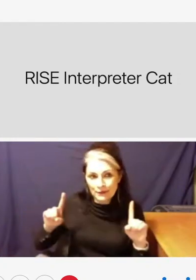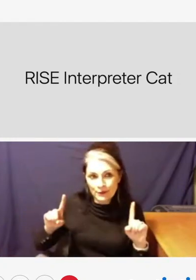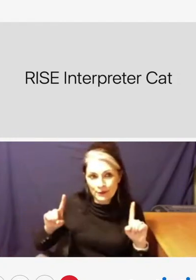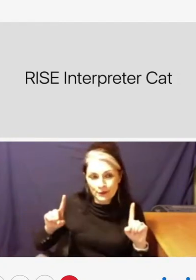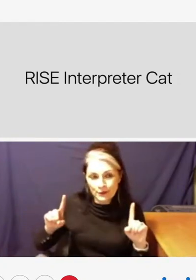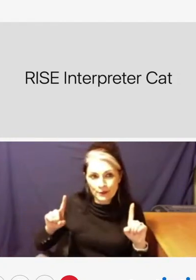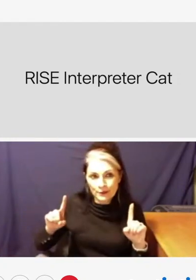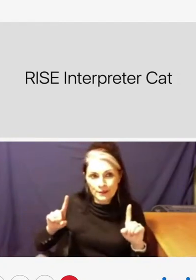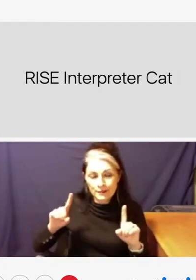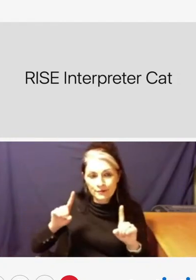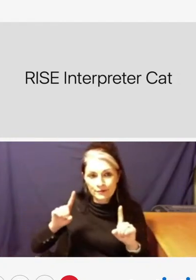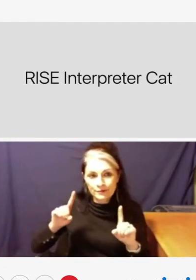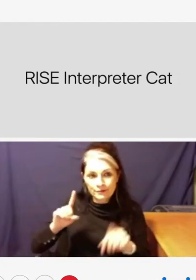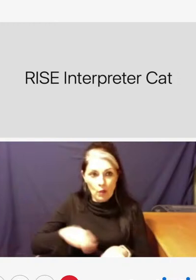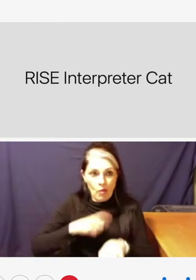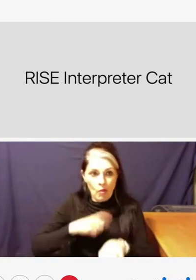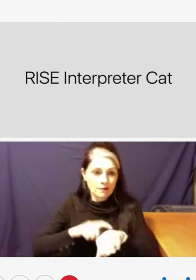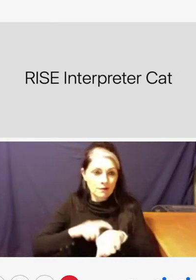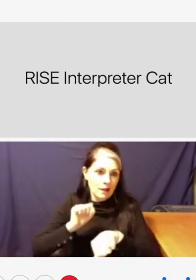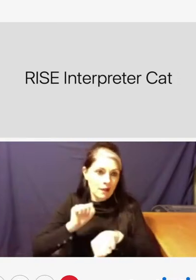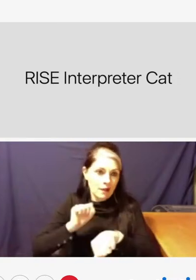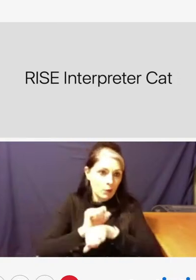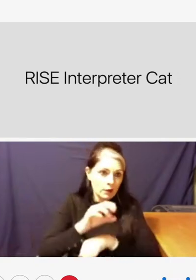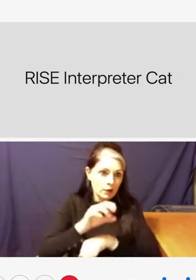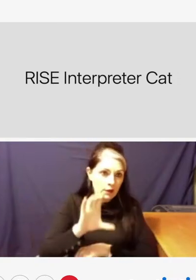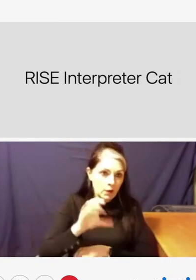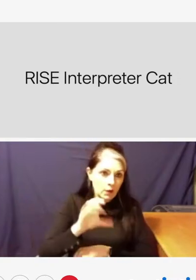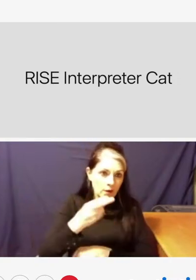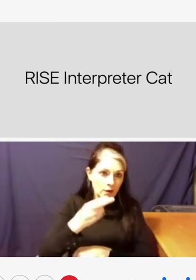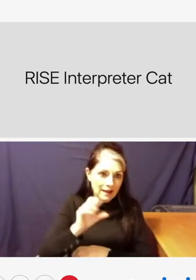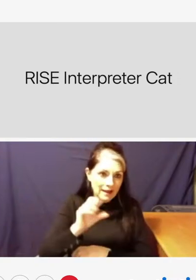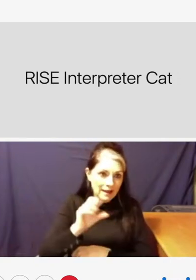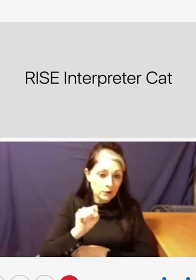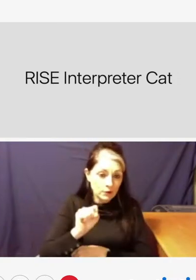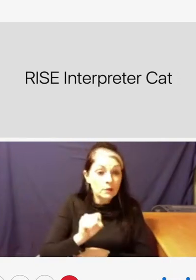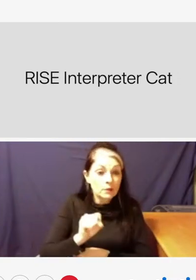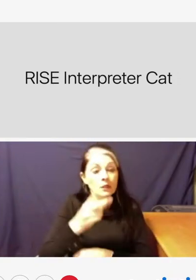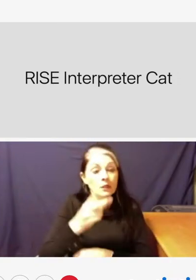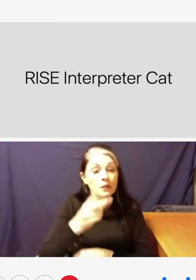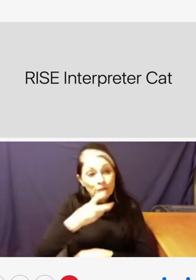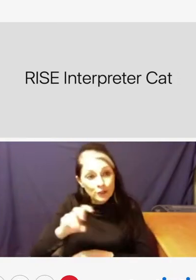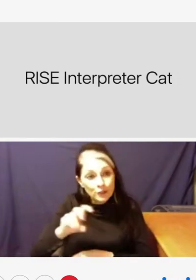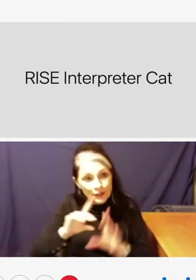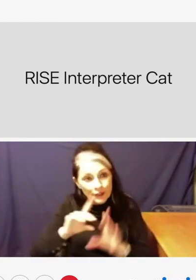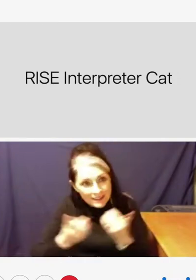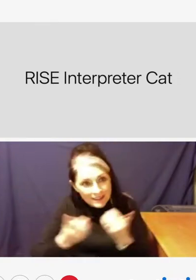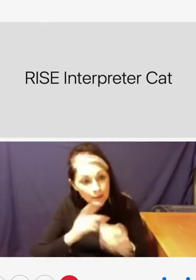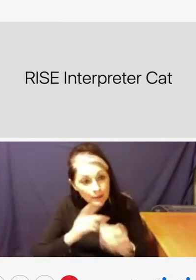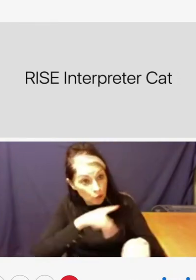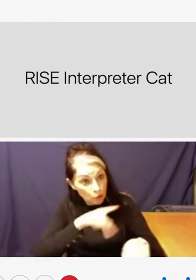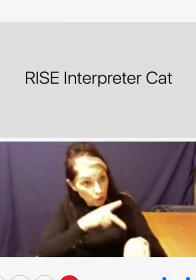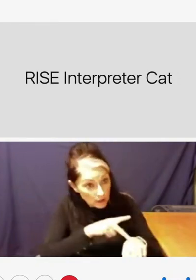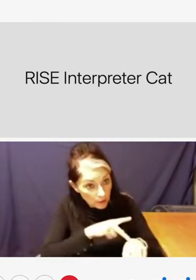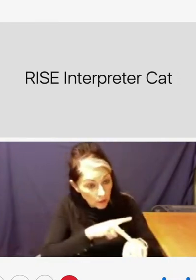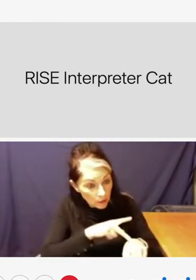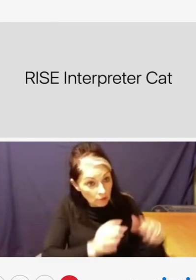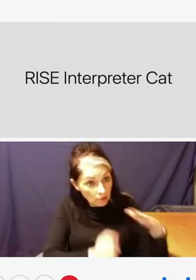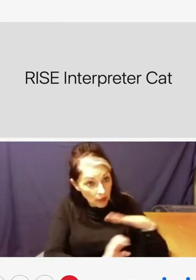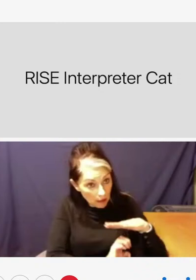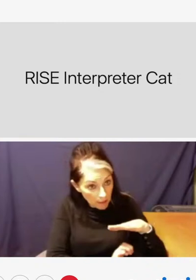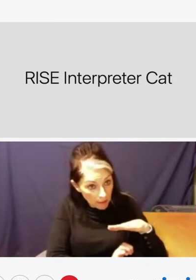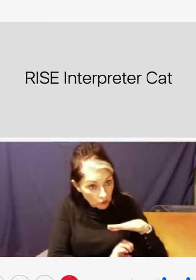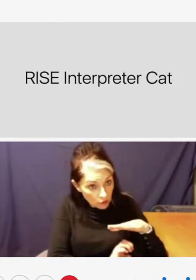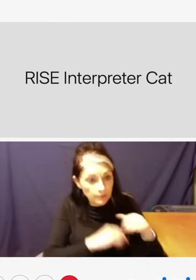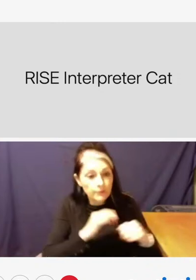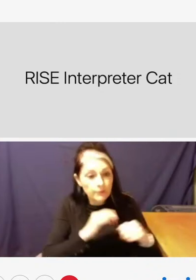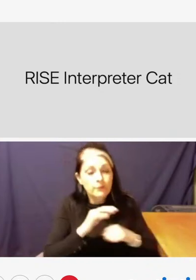at Colton High School but she her journey in our district has been she's been a principal at elementary level she has been a princip principal at Middle School at